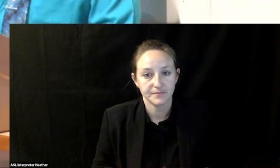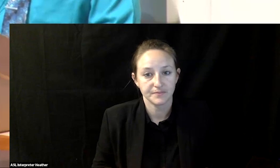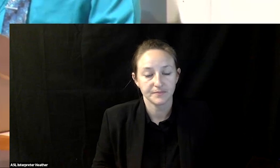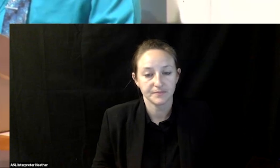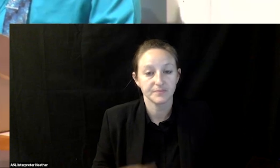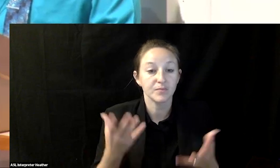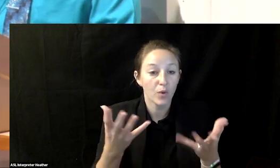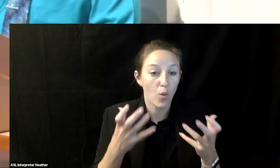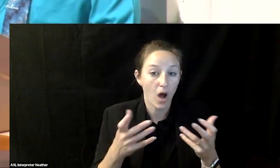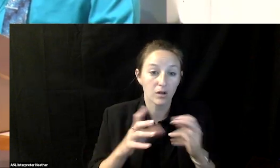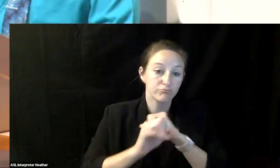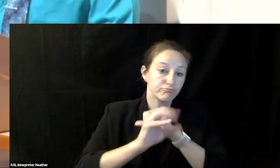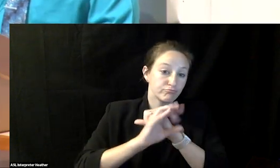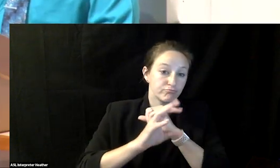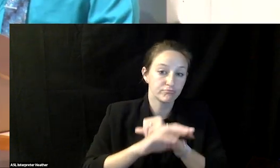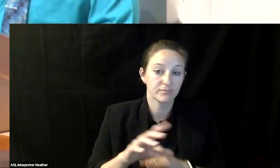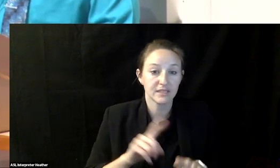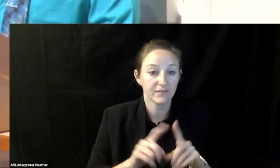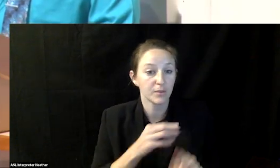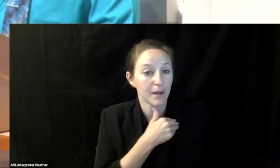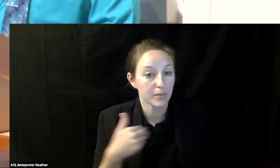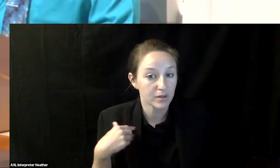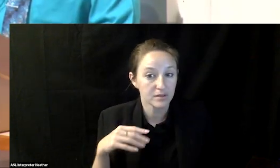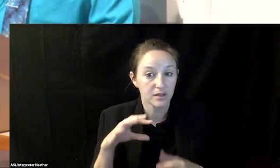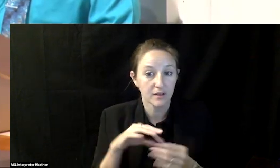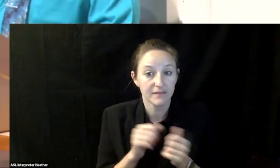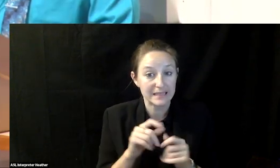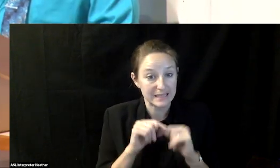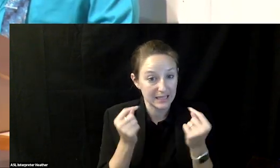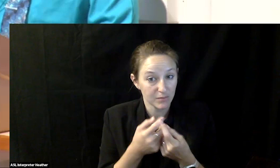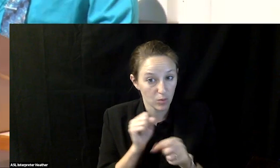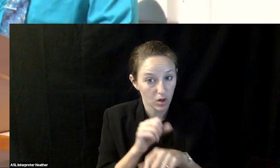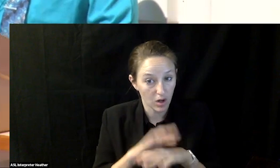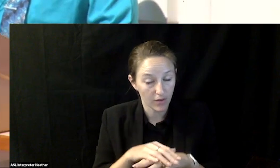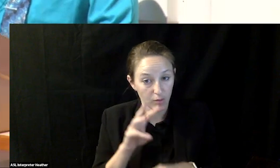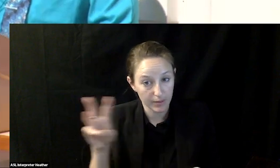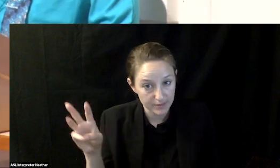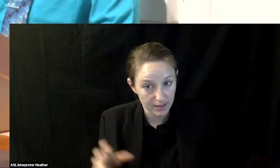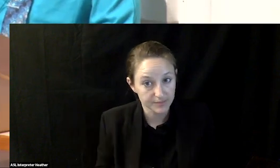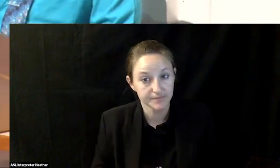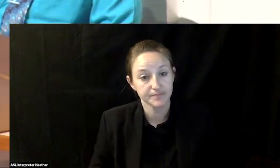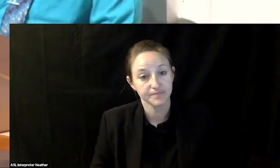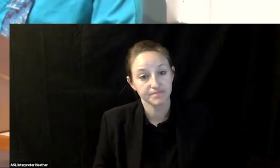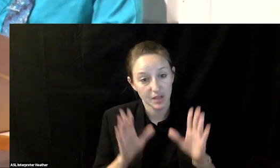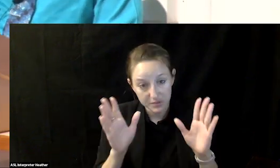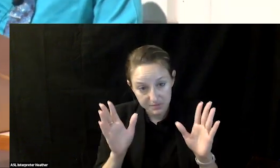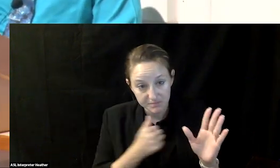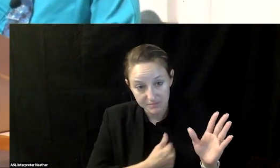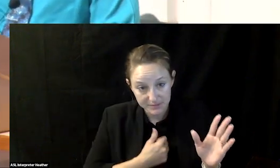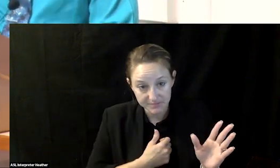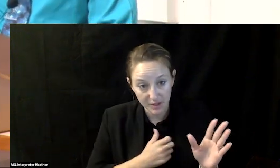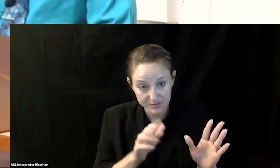we want to give a shout out to members of the team that worked on the website. So bear with me while I have my list